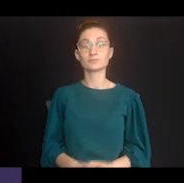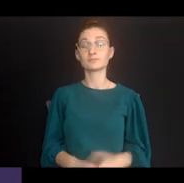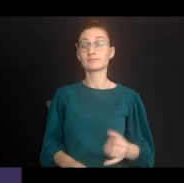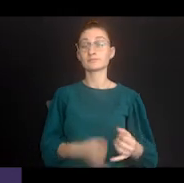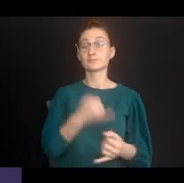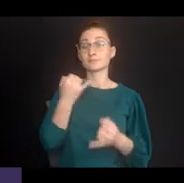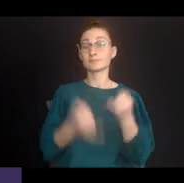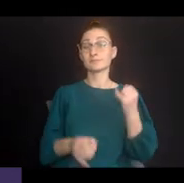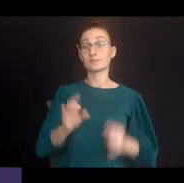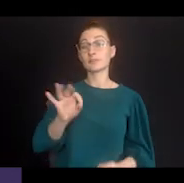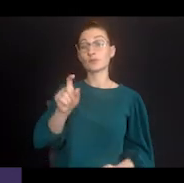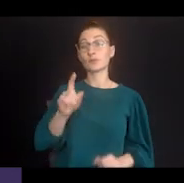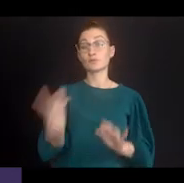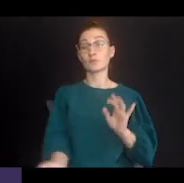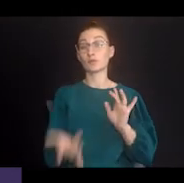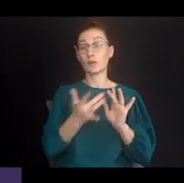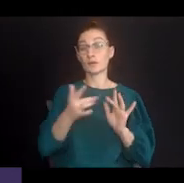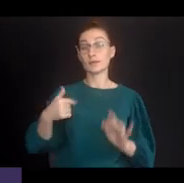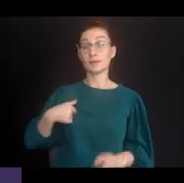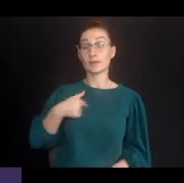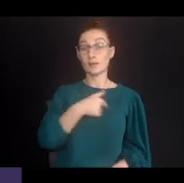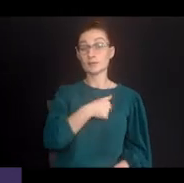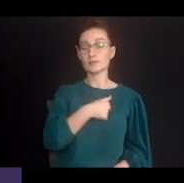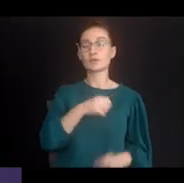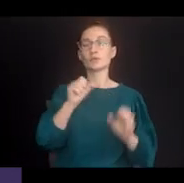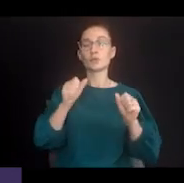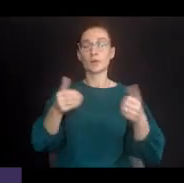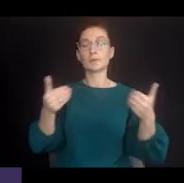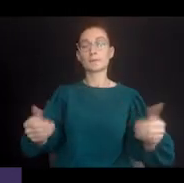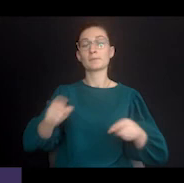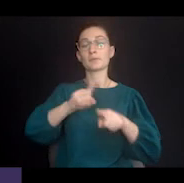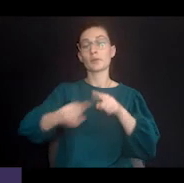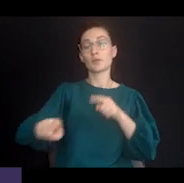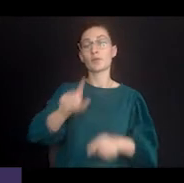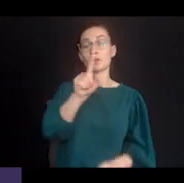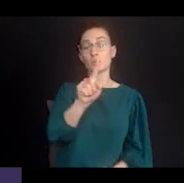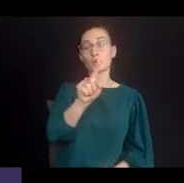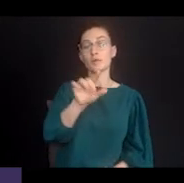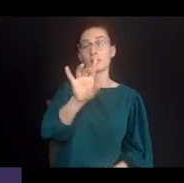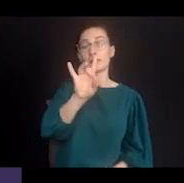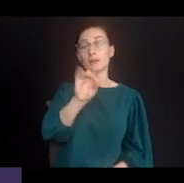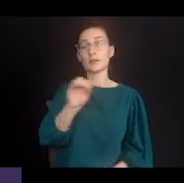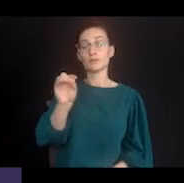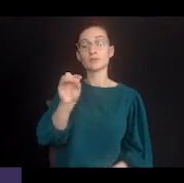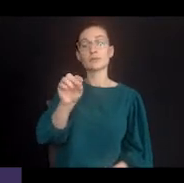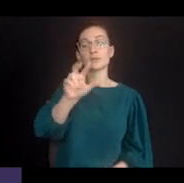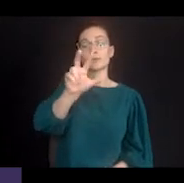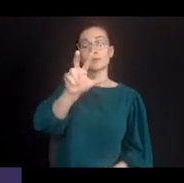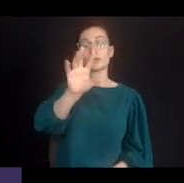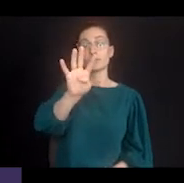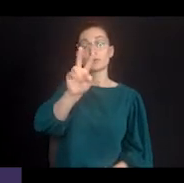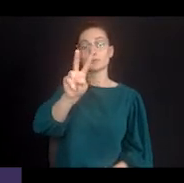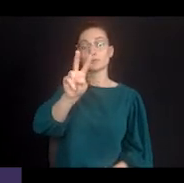Last but not least, if you need to contact Disability Rights Florida, you can do so by calling